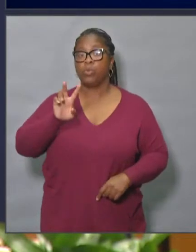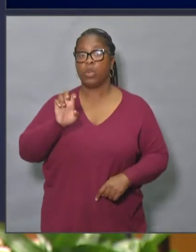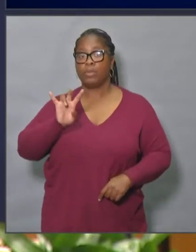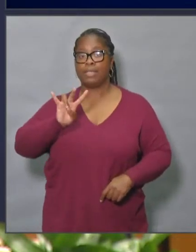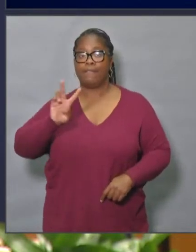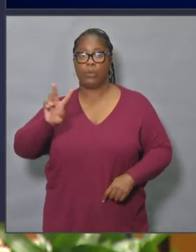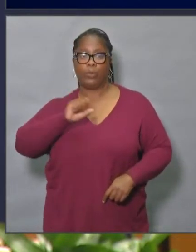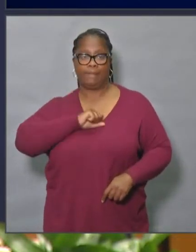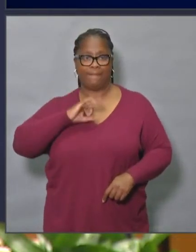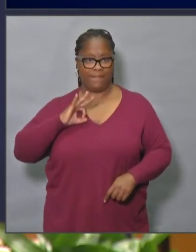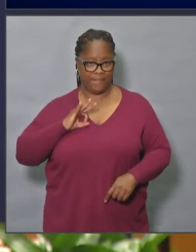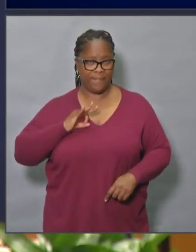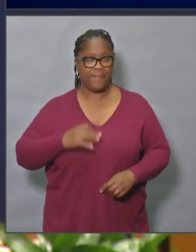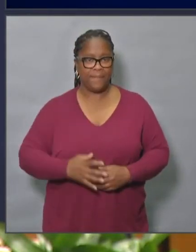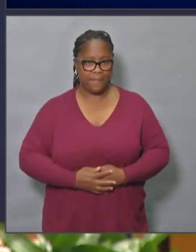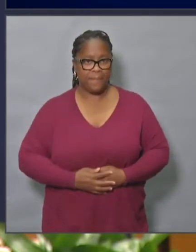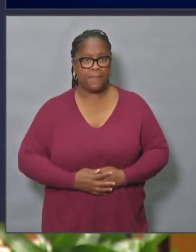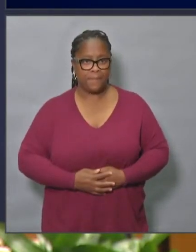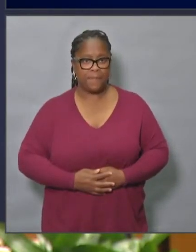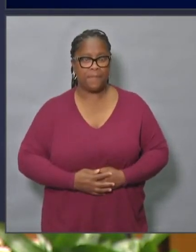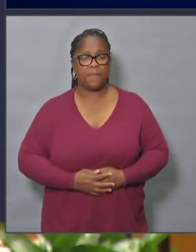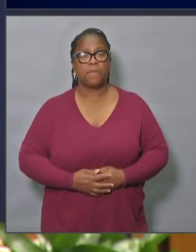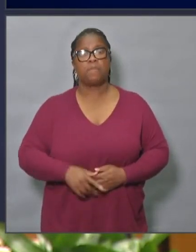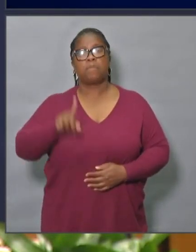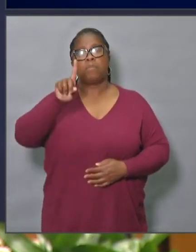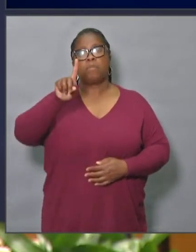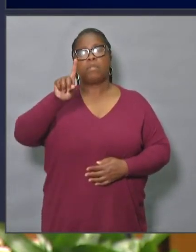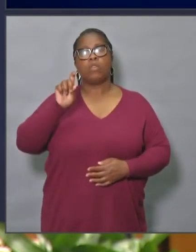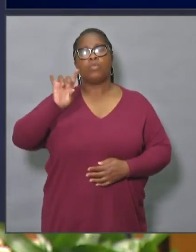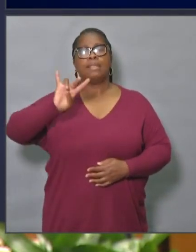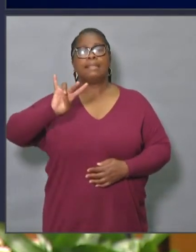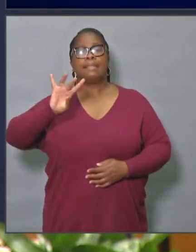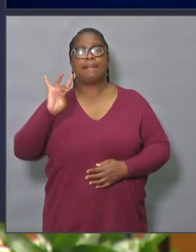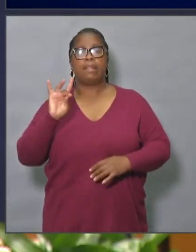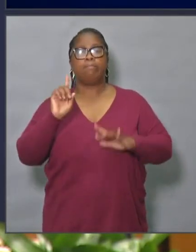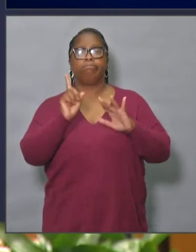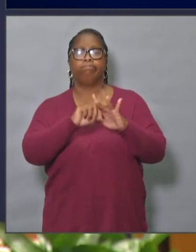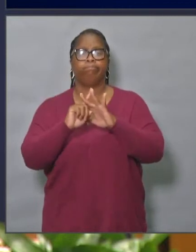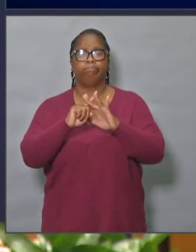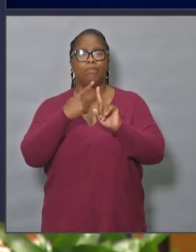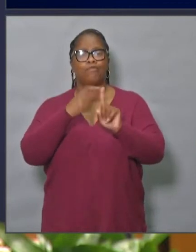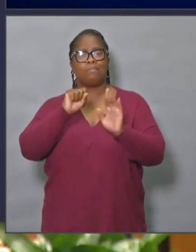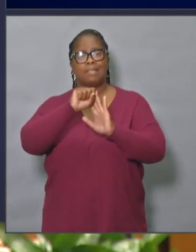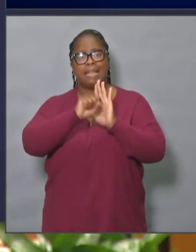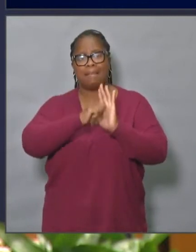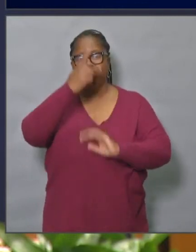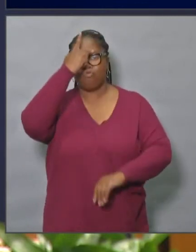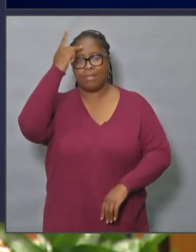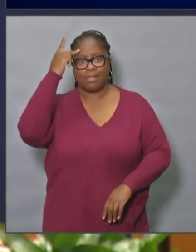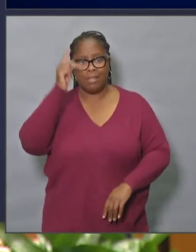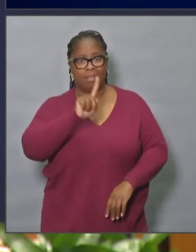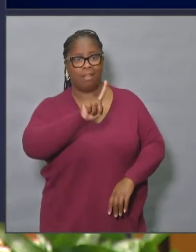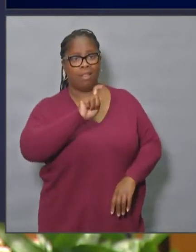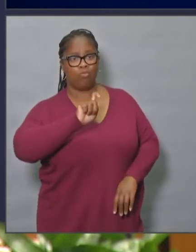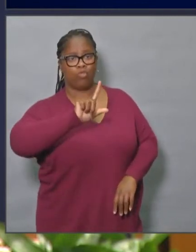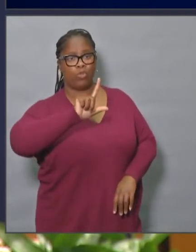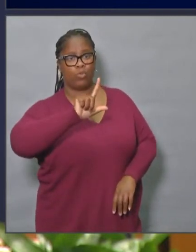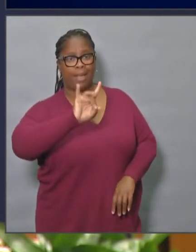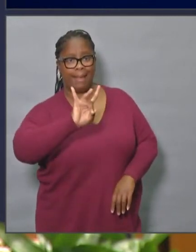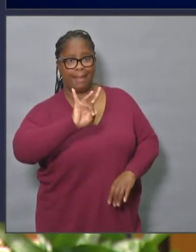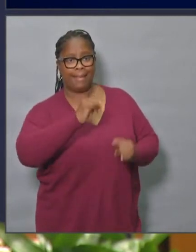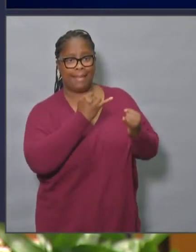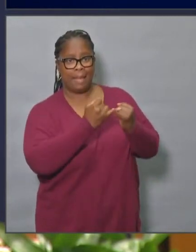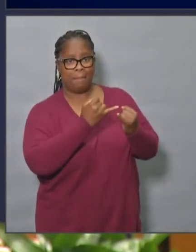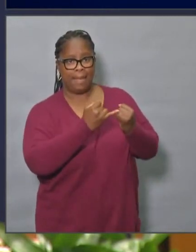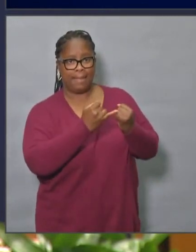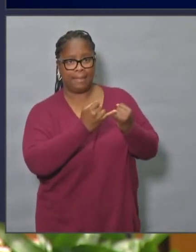272 staff. There's 178 cases in the state prison, 128 among people who are